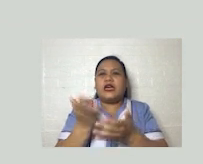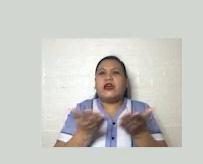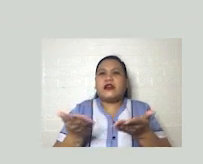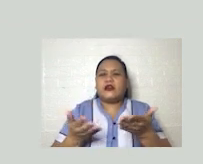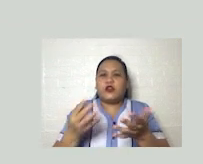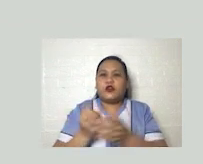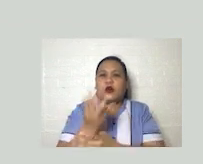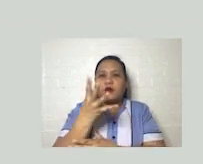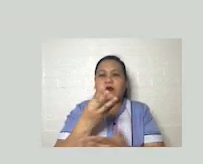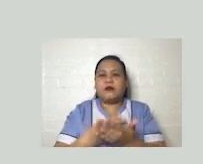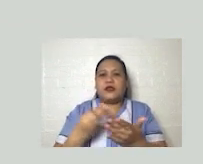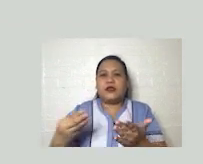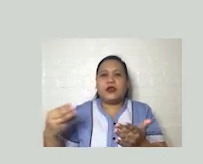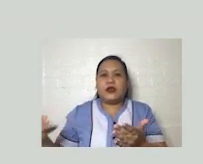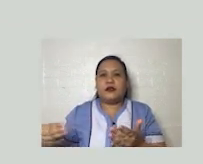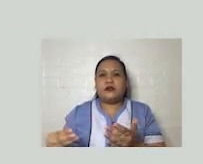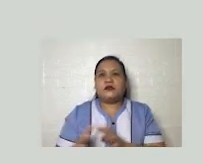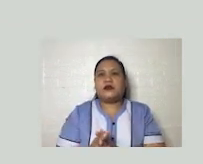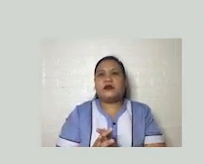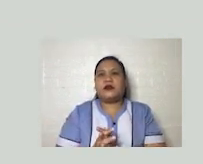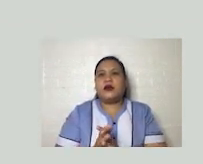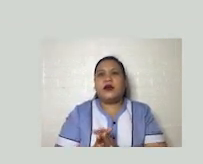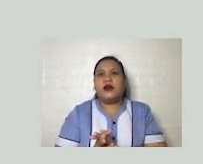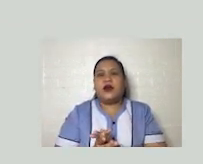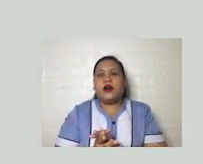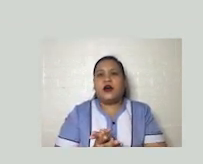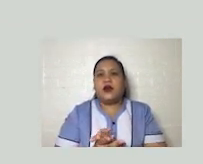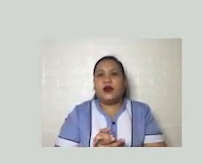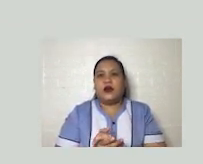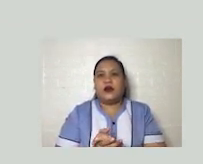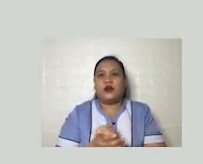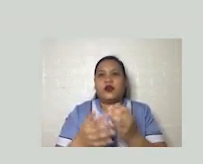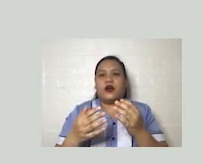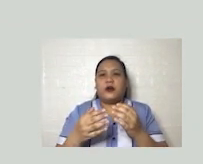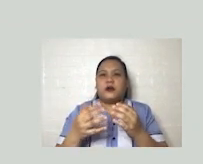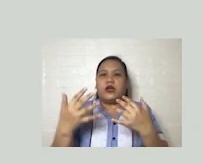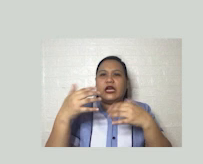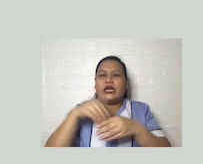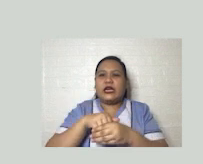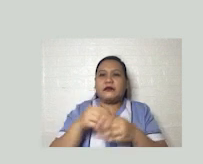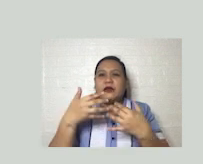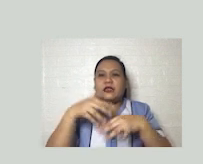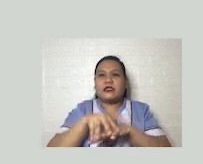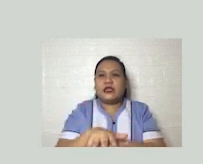media that can be prepared by mixing the following components.